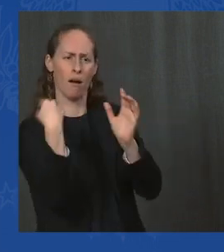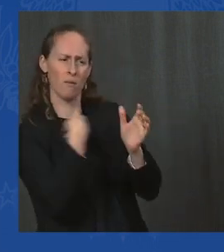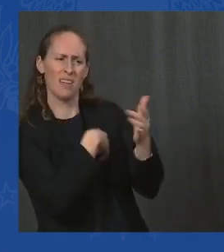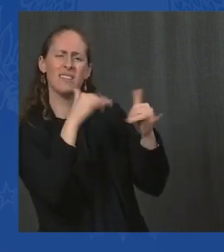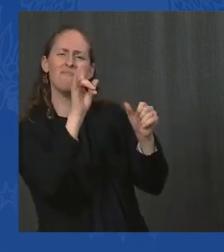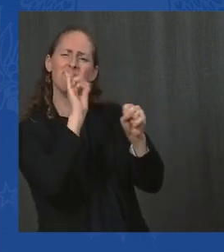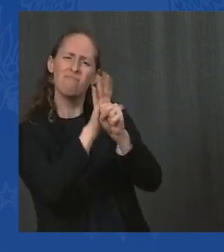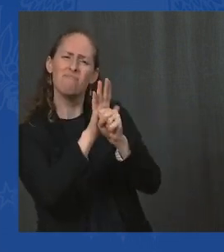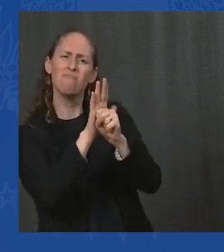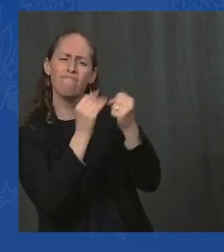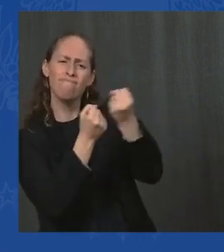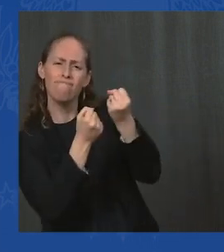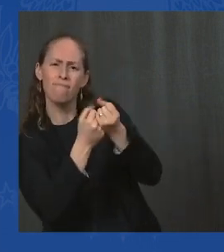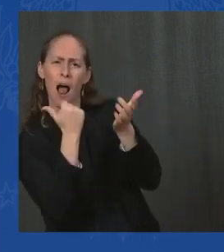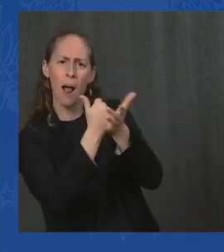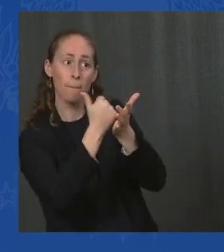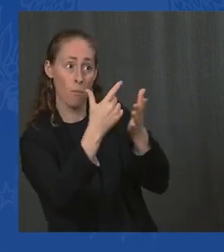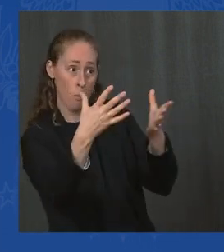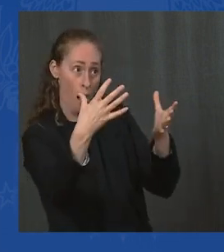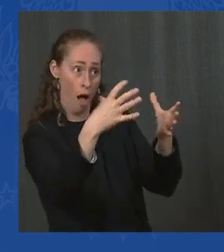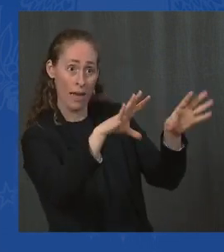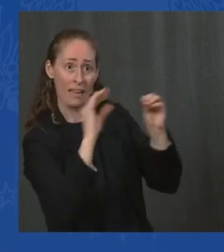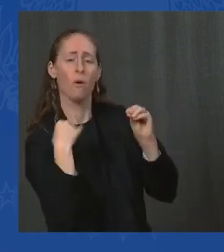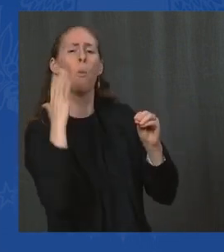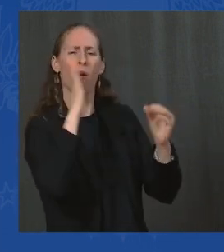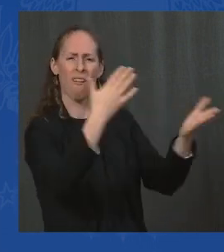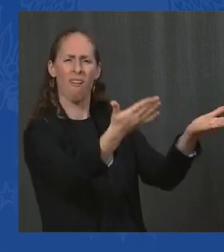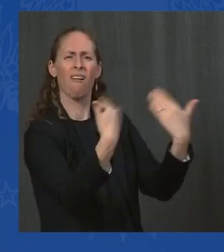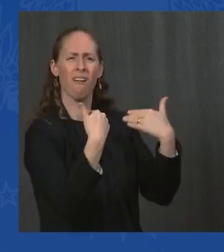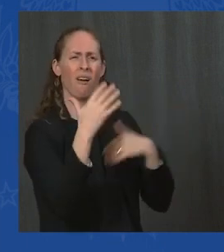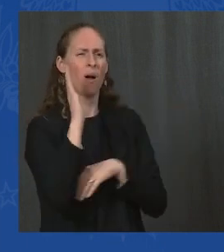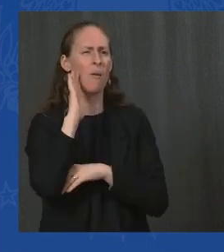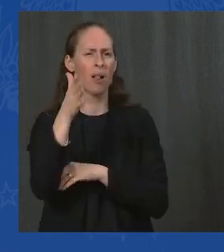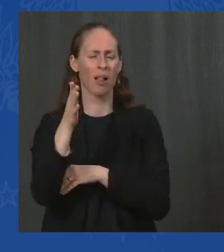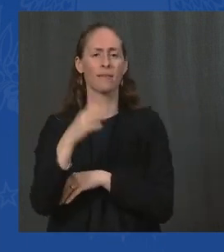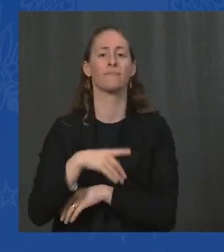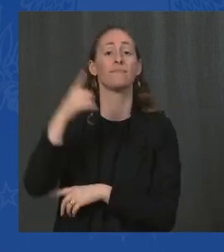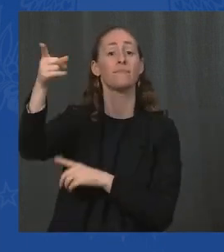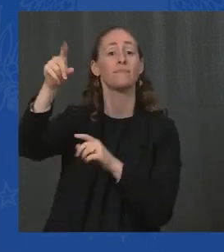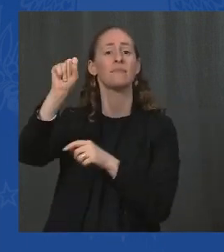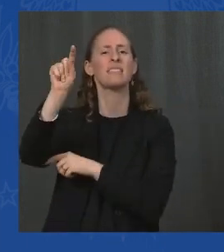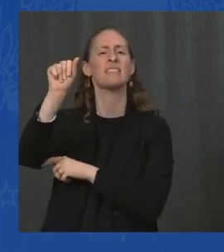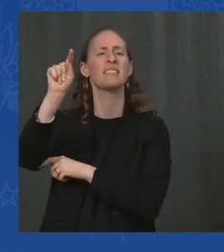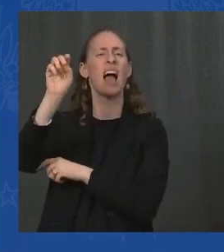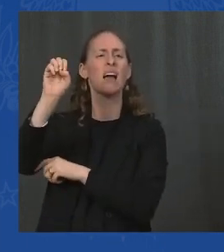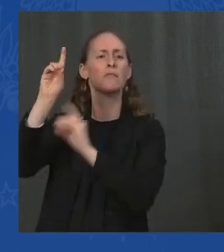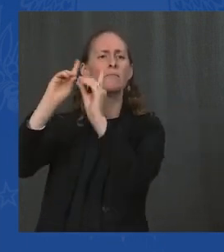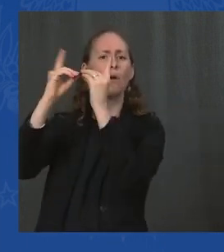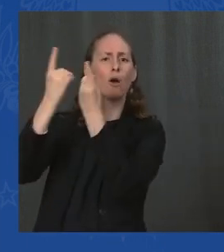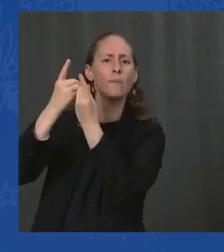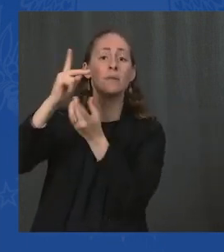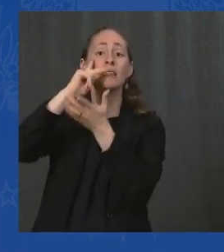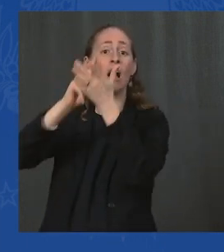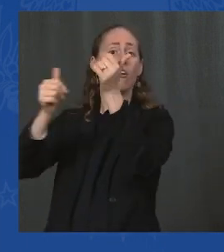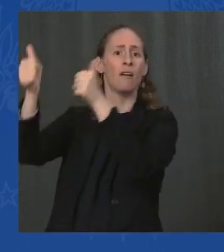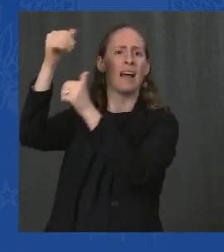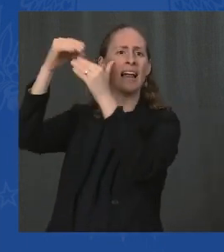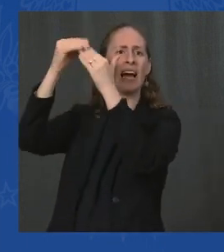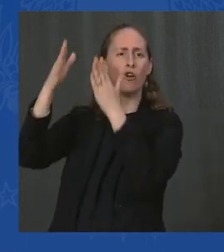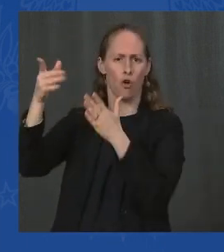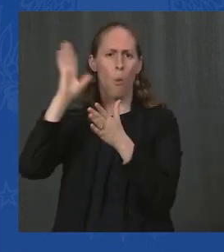Secretary of State Blinken is leading the continued diplomatic efforts to ensure safe passage for any